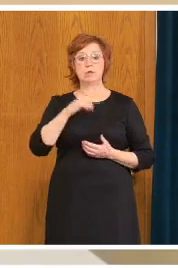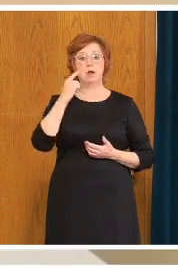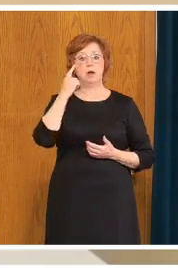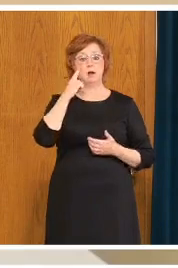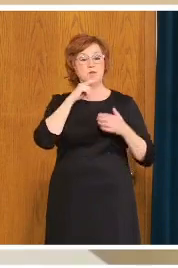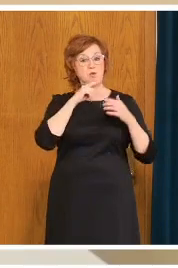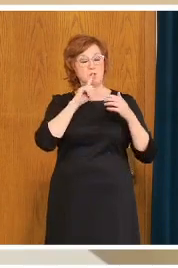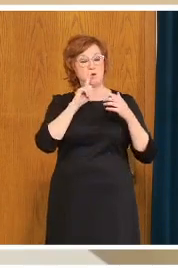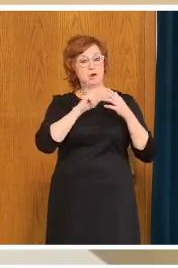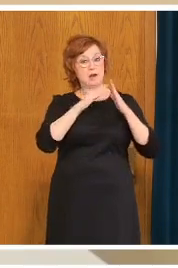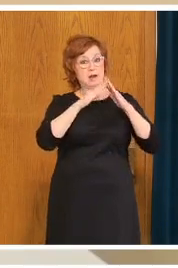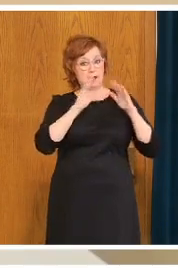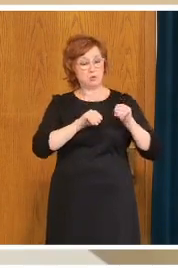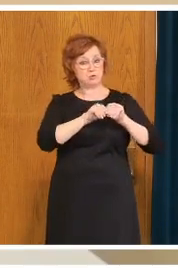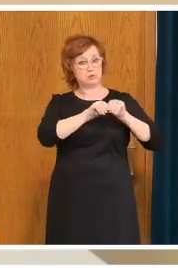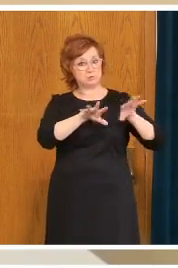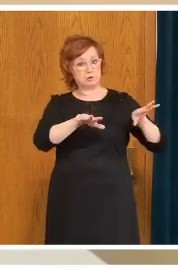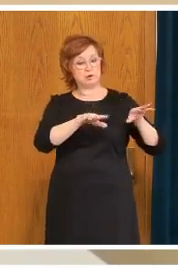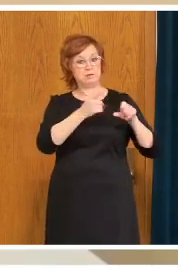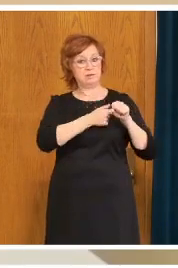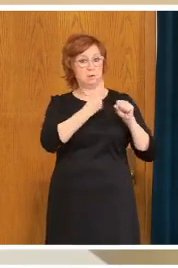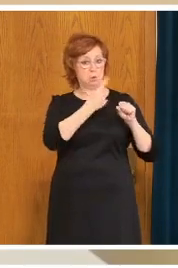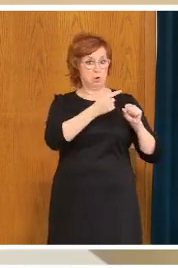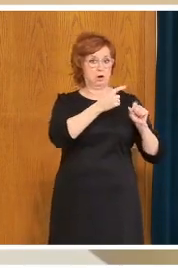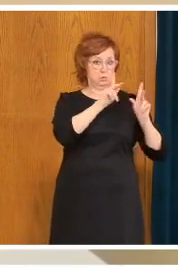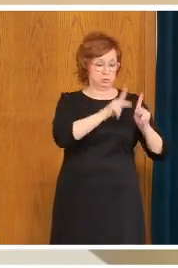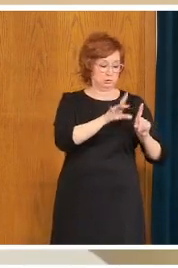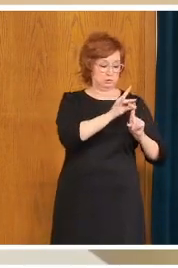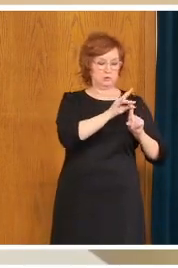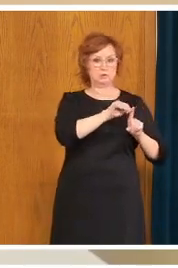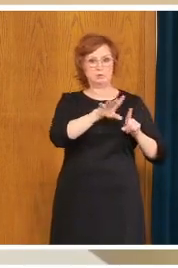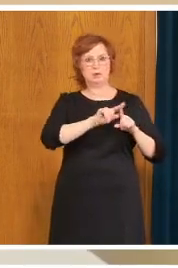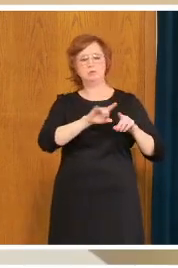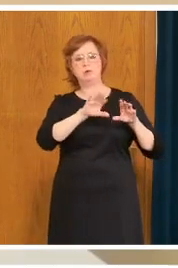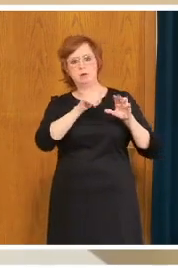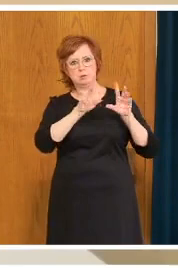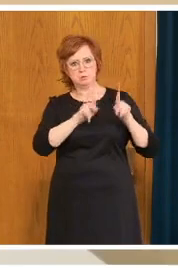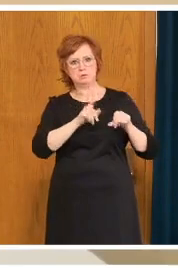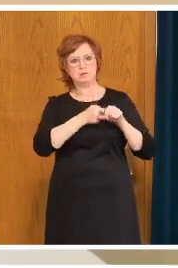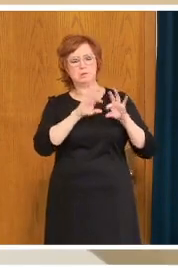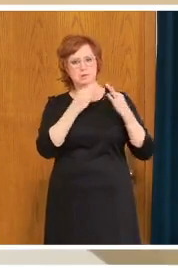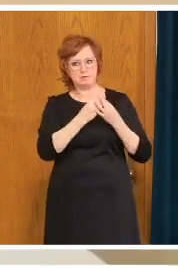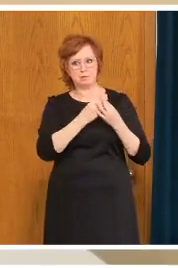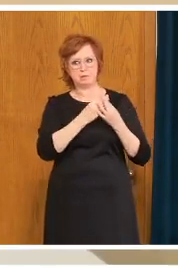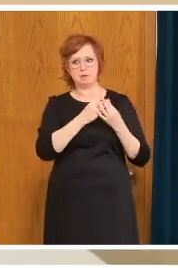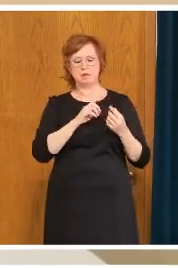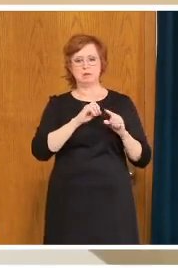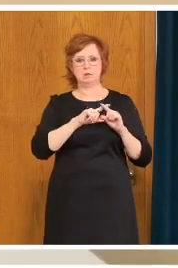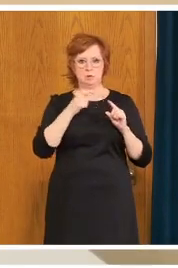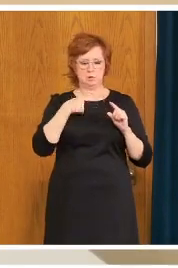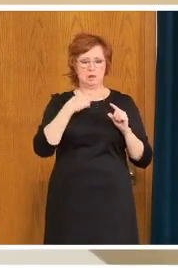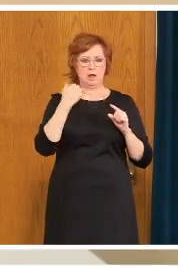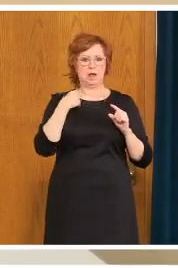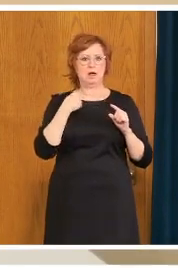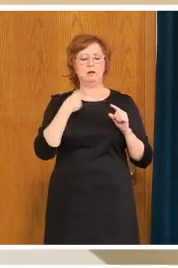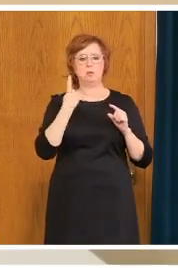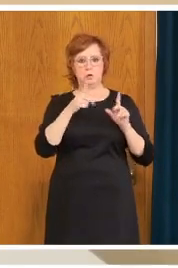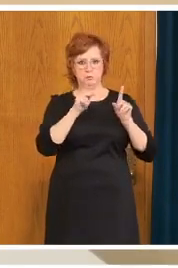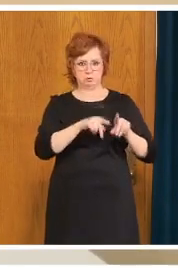household member with COVID, usually exposure has happened to other household members, and with variants also the attack rate within a household is